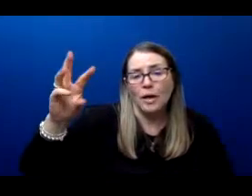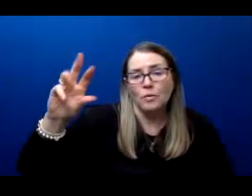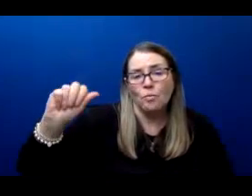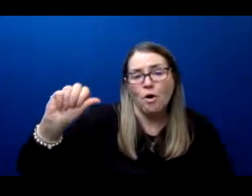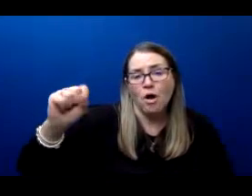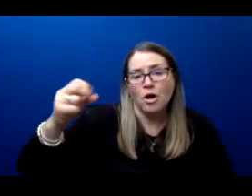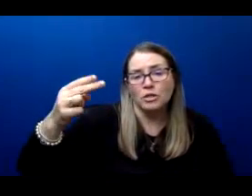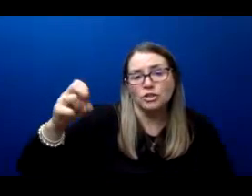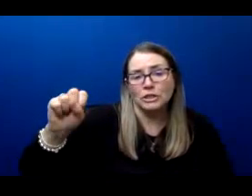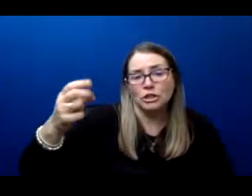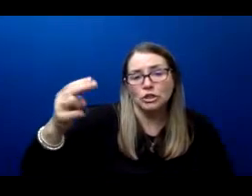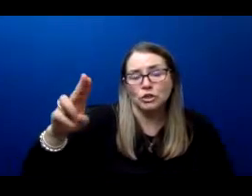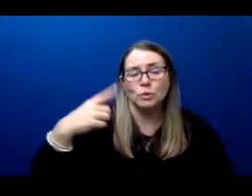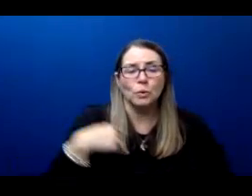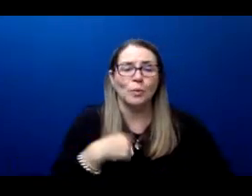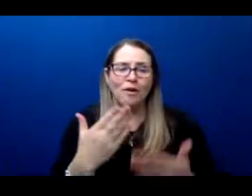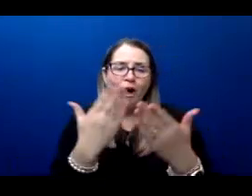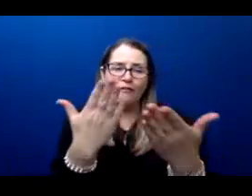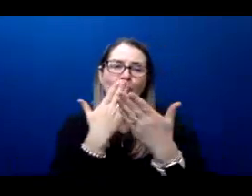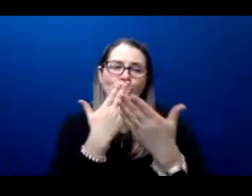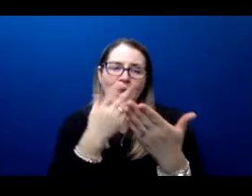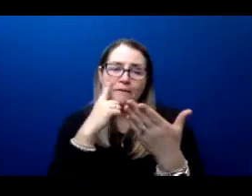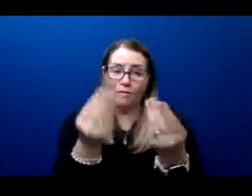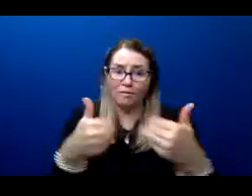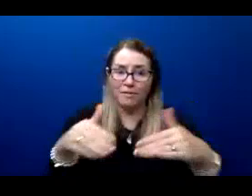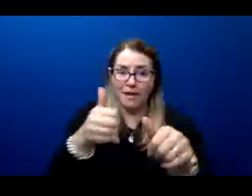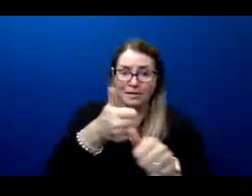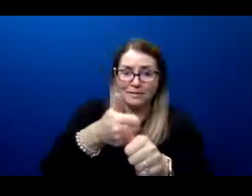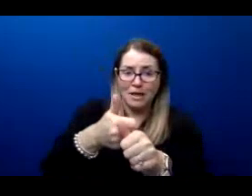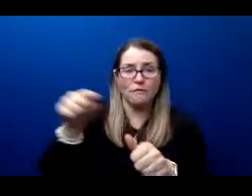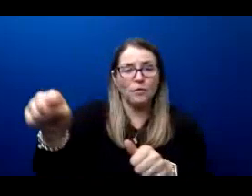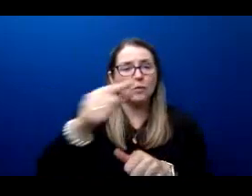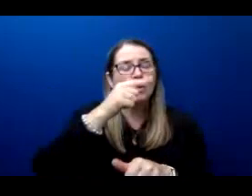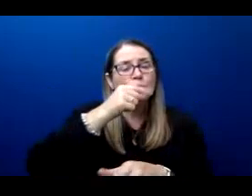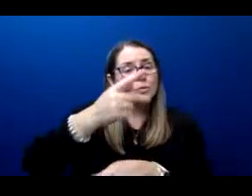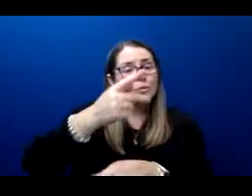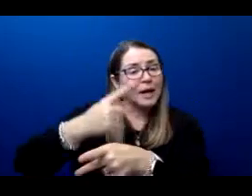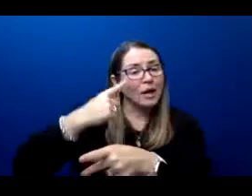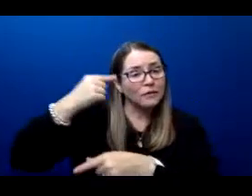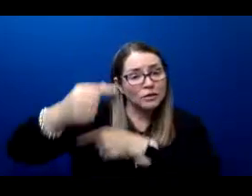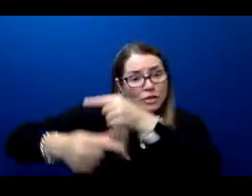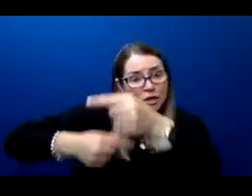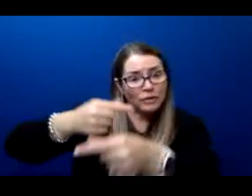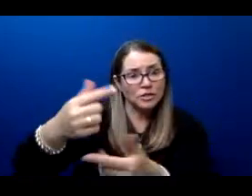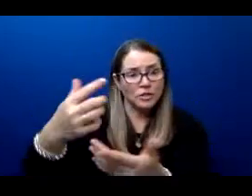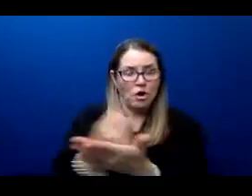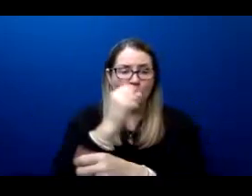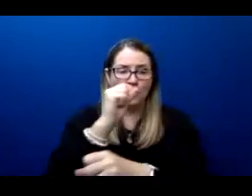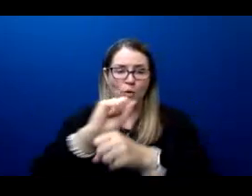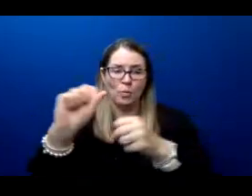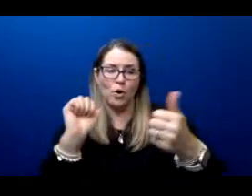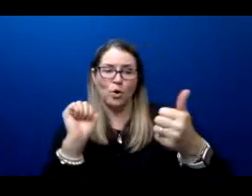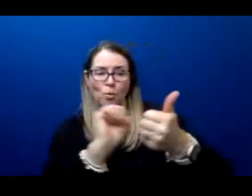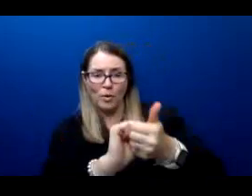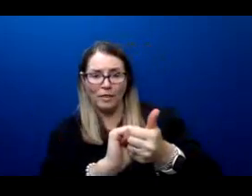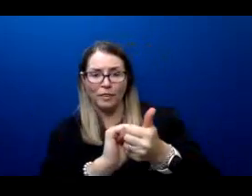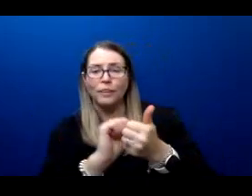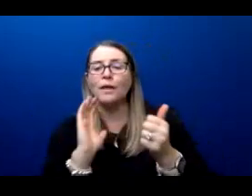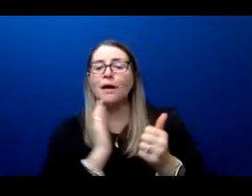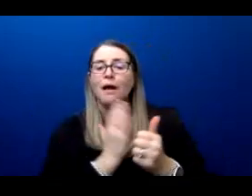for the land itself, for those who have stewarded it for generations, and for the opportunity to work alongside our tribal partners. We